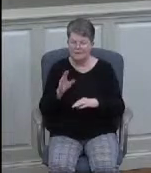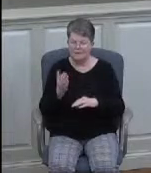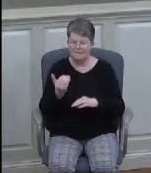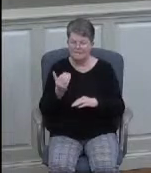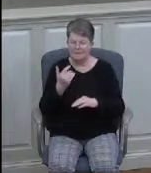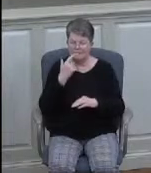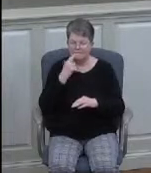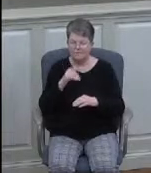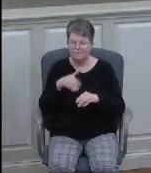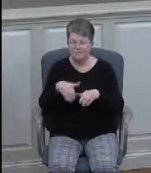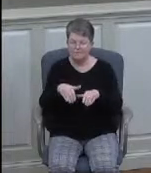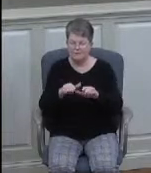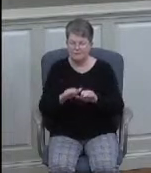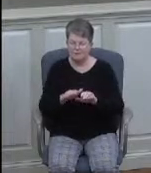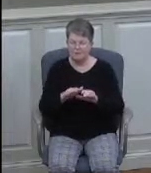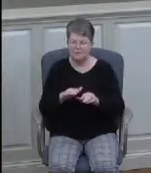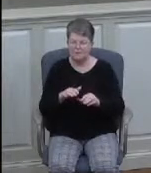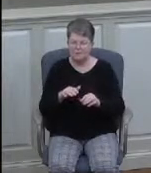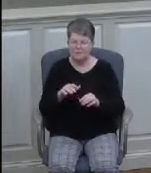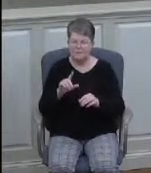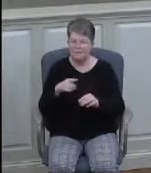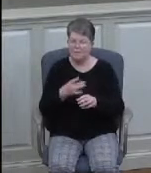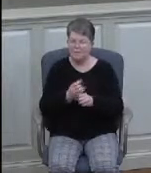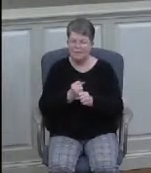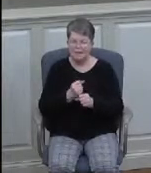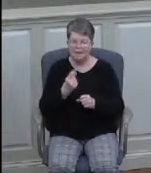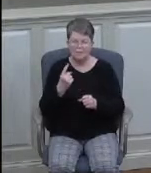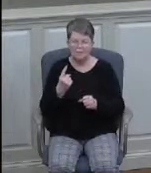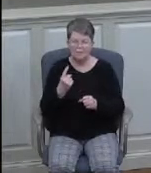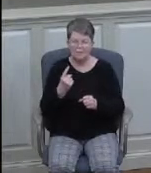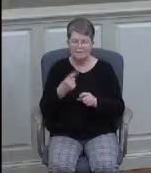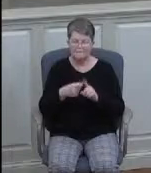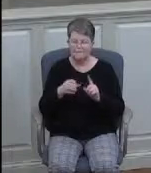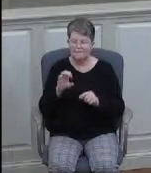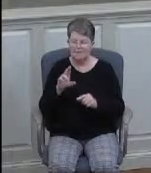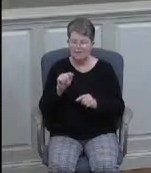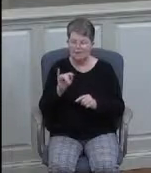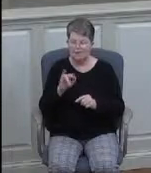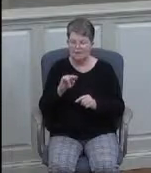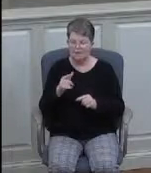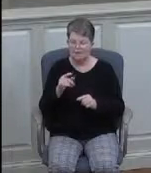the cemetery maintenance contract. We received only one bid from Cutting Edge Lawn Service